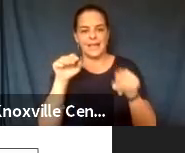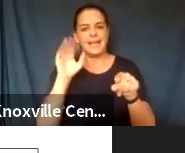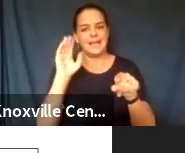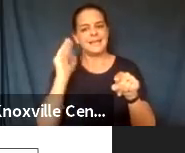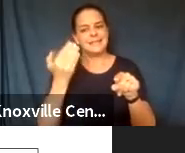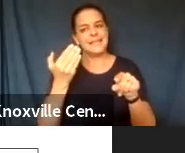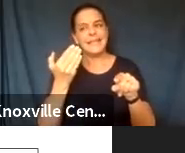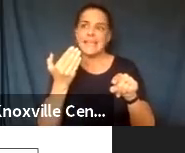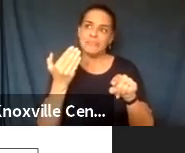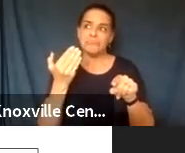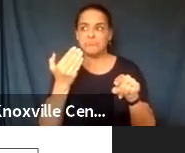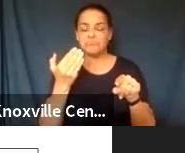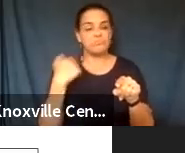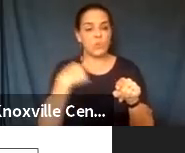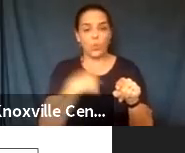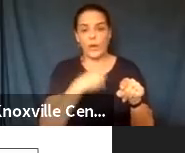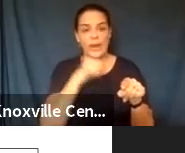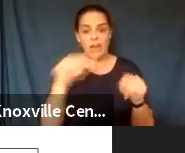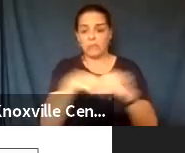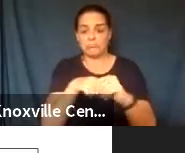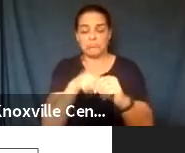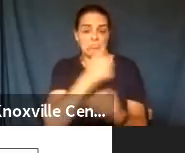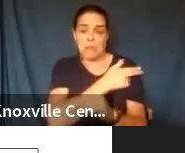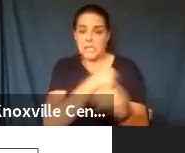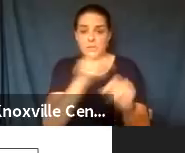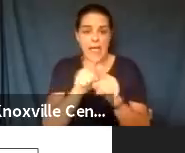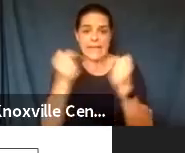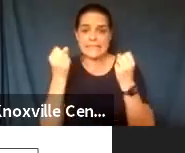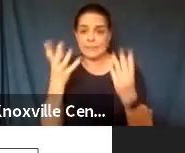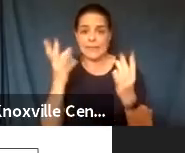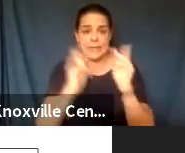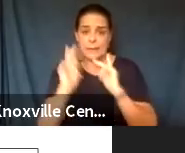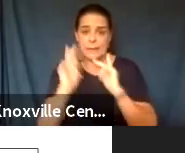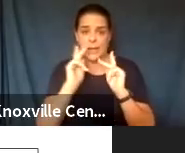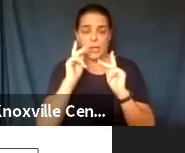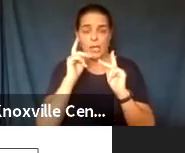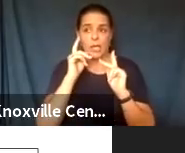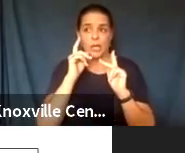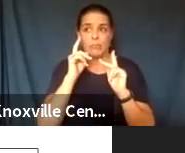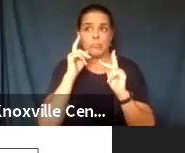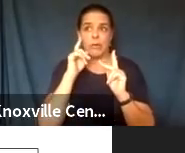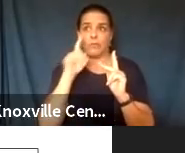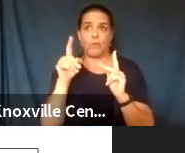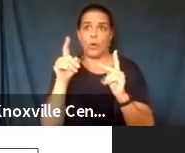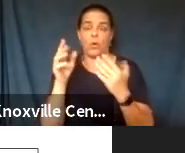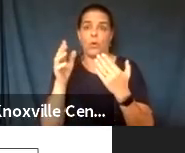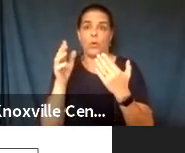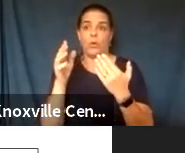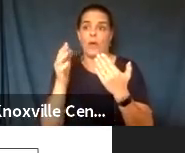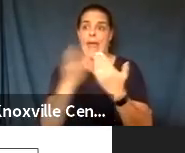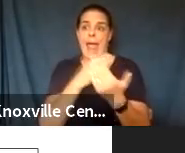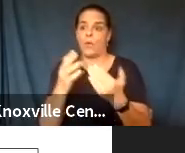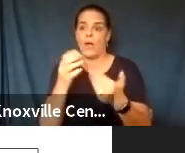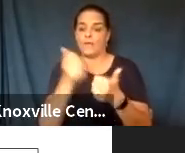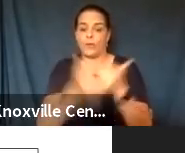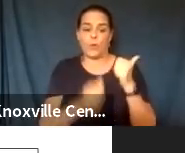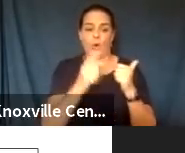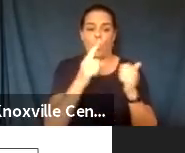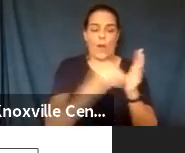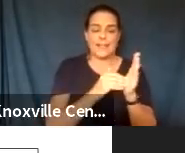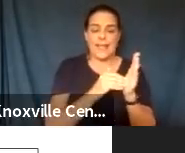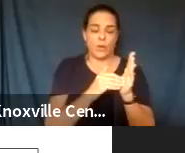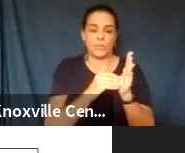that we're not hospitalizing as many people for however many, you know, for each 1,000 that we